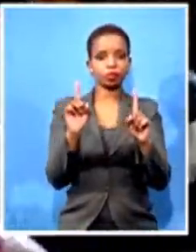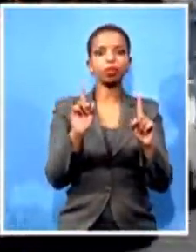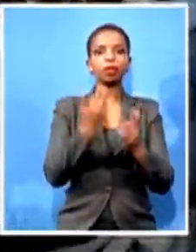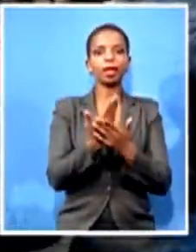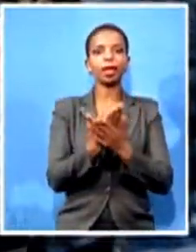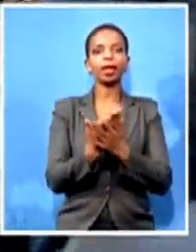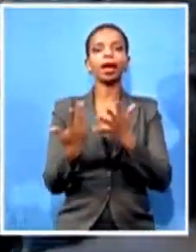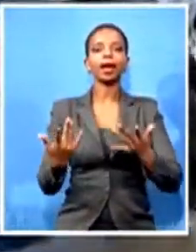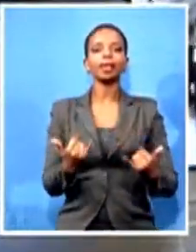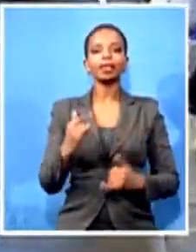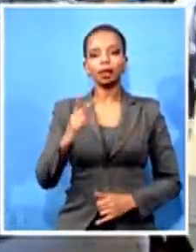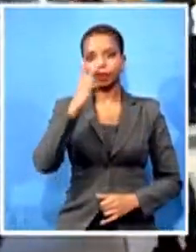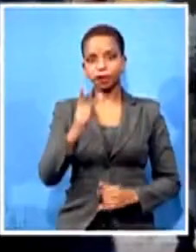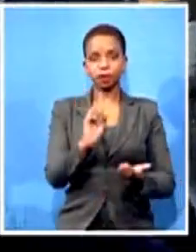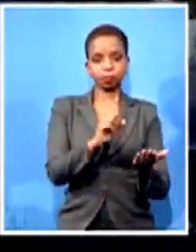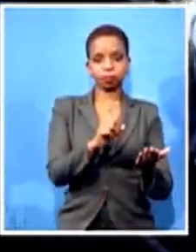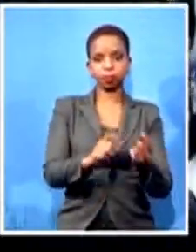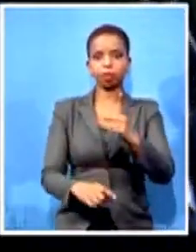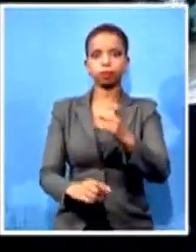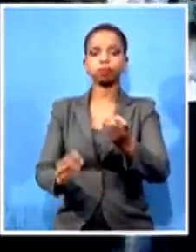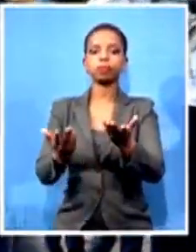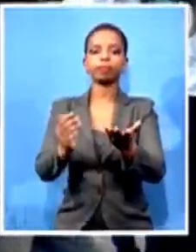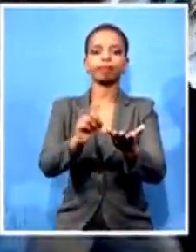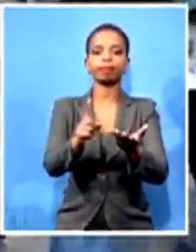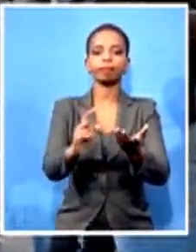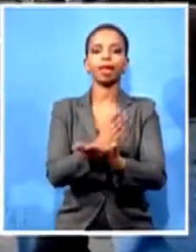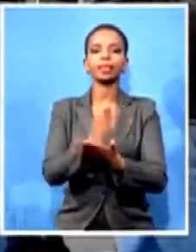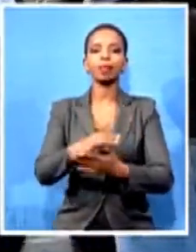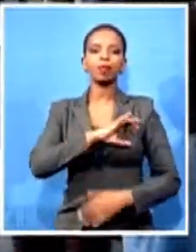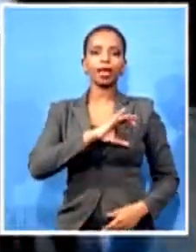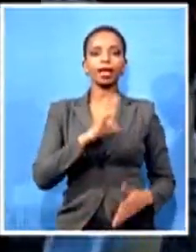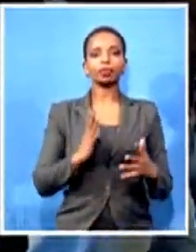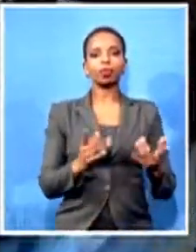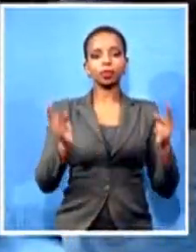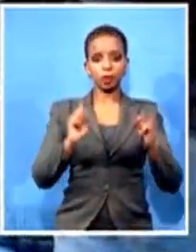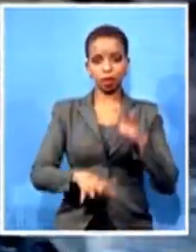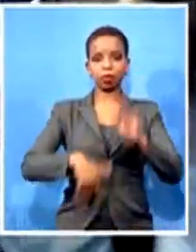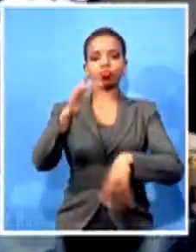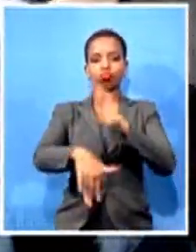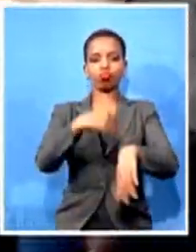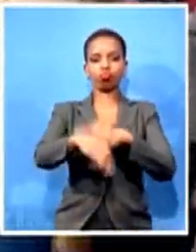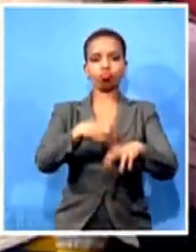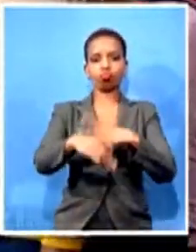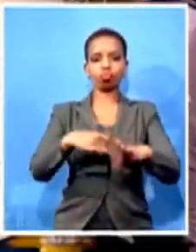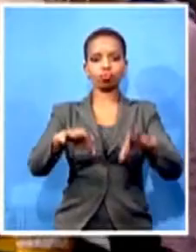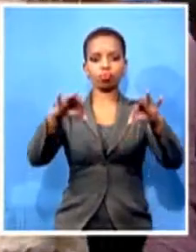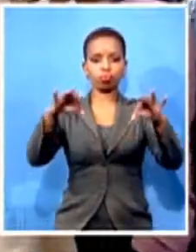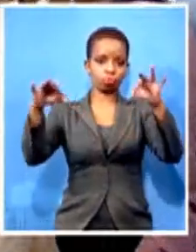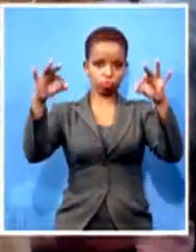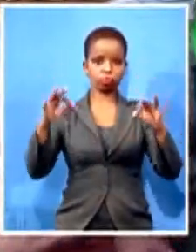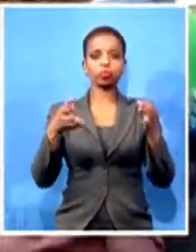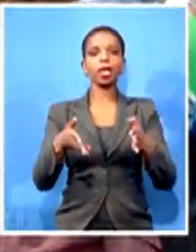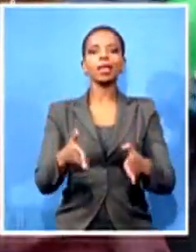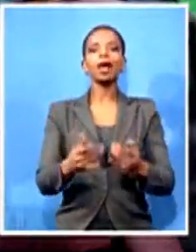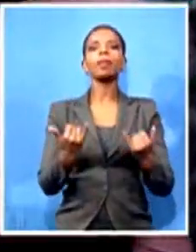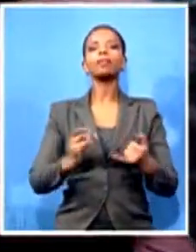the customers who are going through some of the clothing here. Let's just try and speak to one of the shop owners.